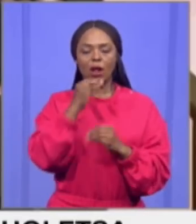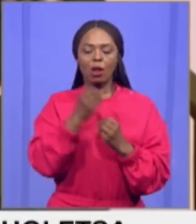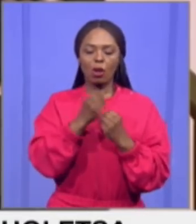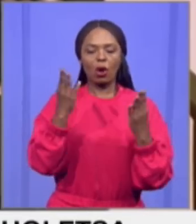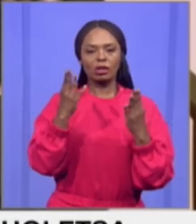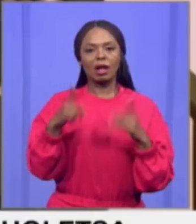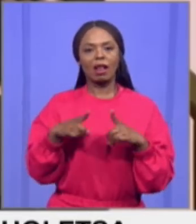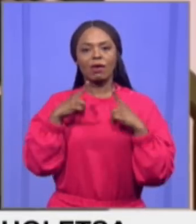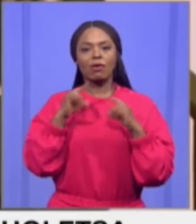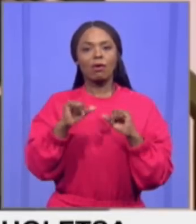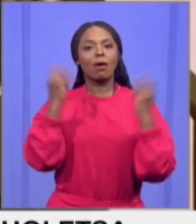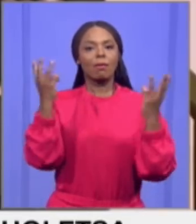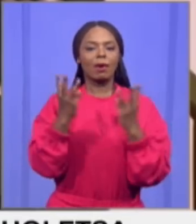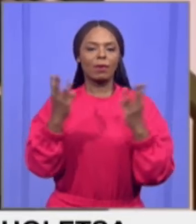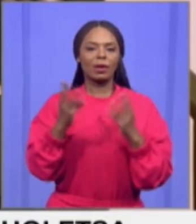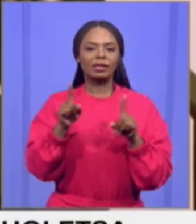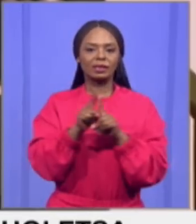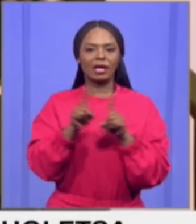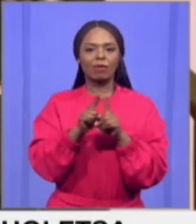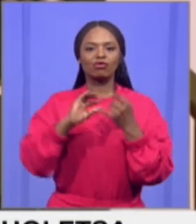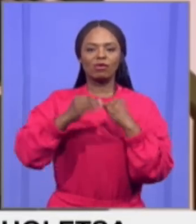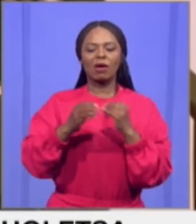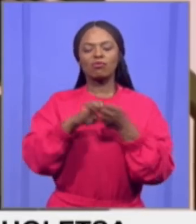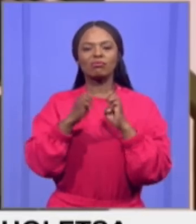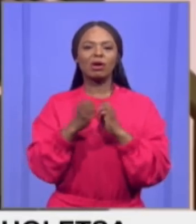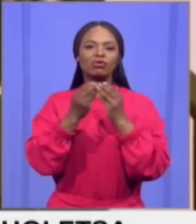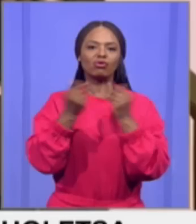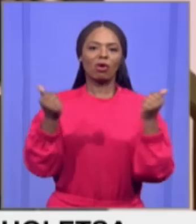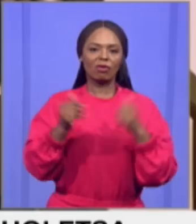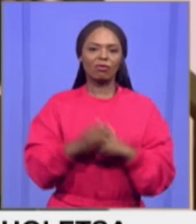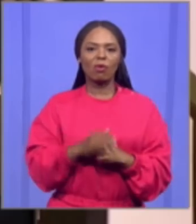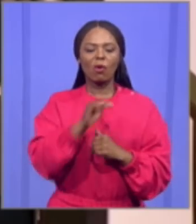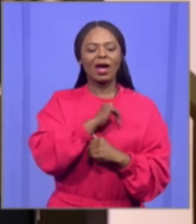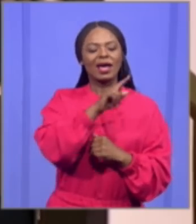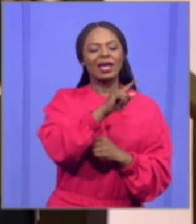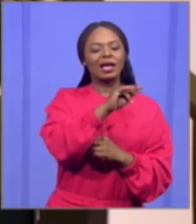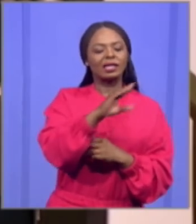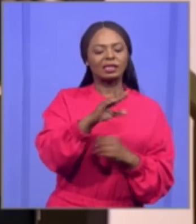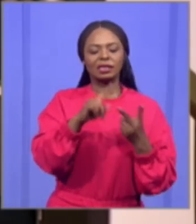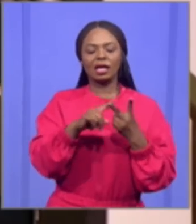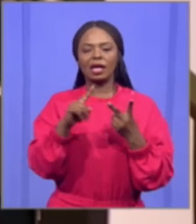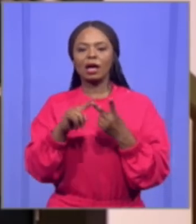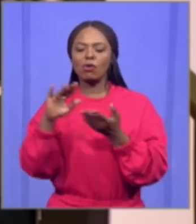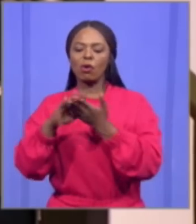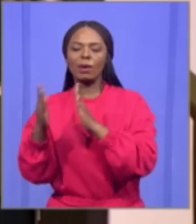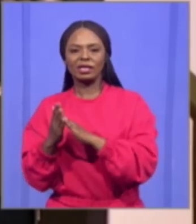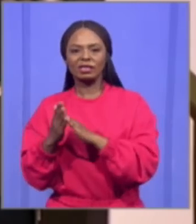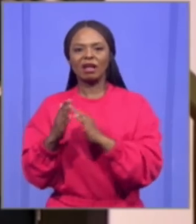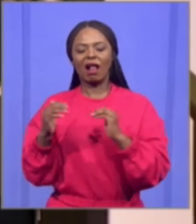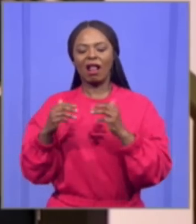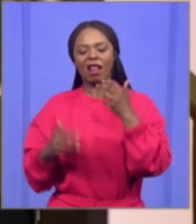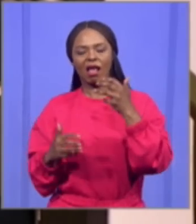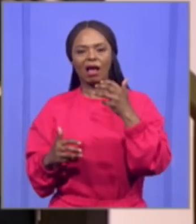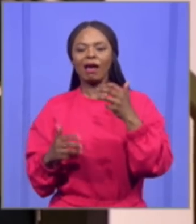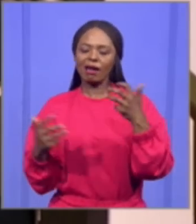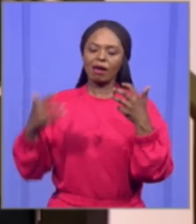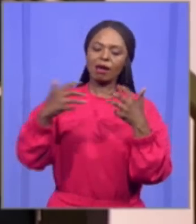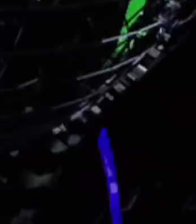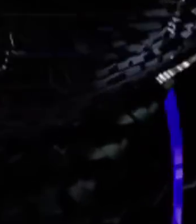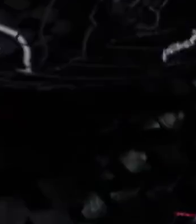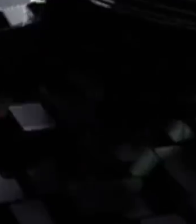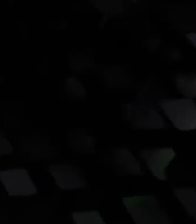people, and to close the gap between the ANC and the communities that it is dedicated to serve.